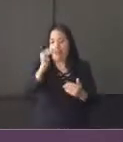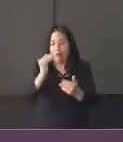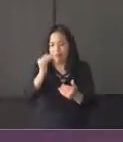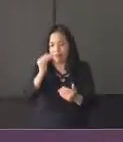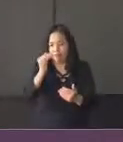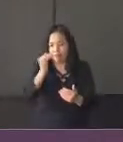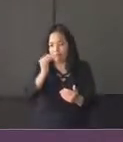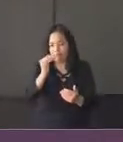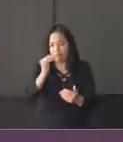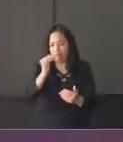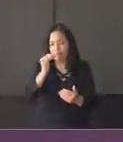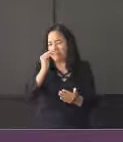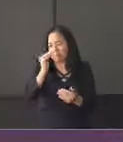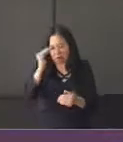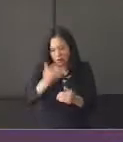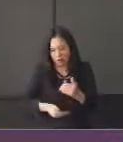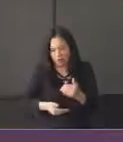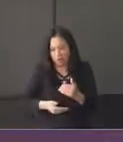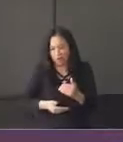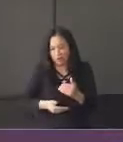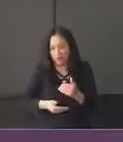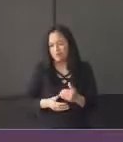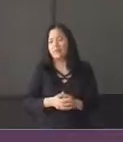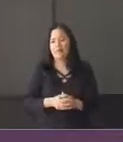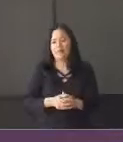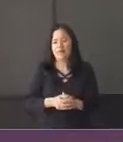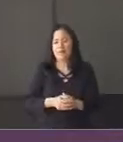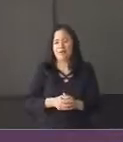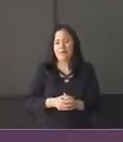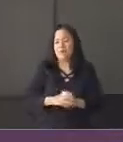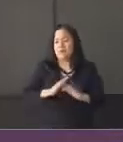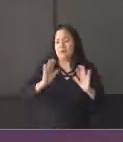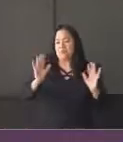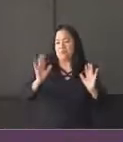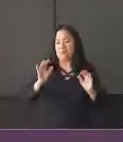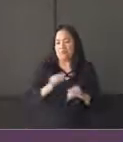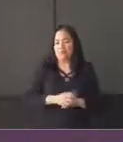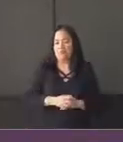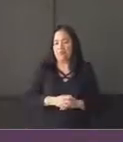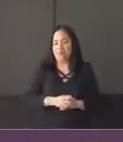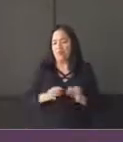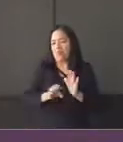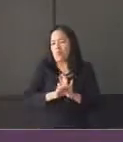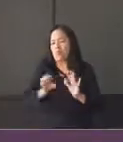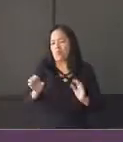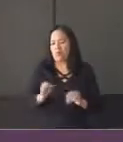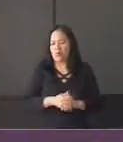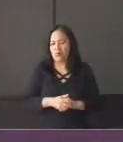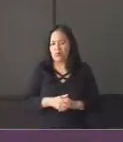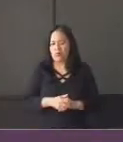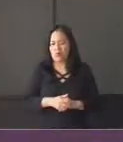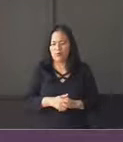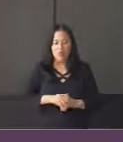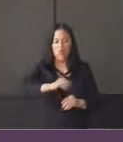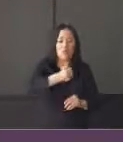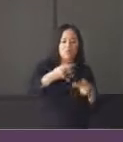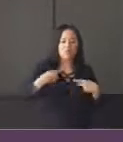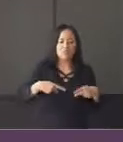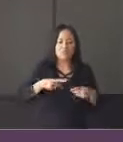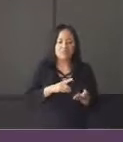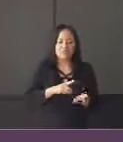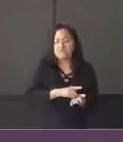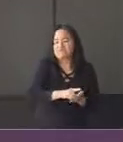not a resource that is only guaranteed to a group or population, and then someone